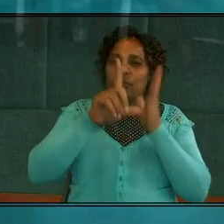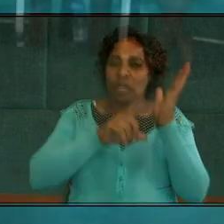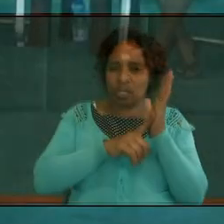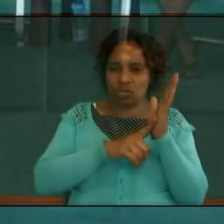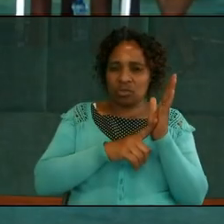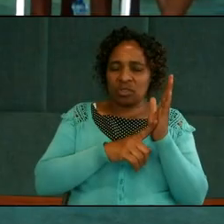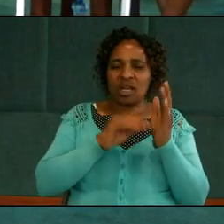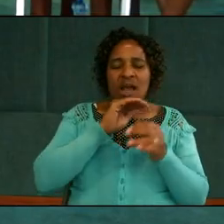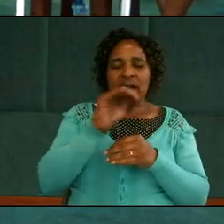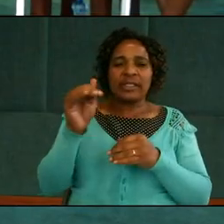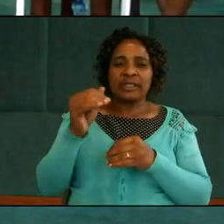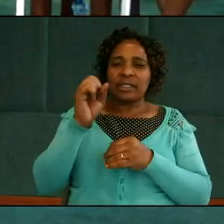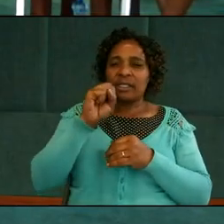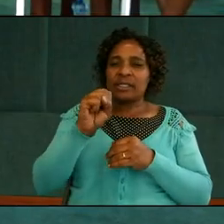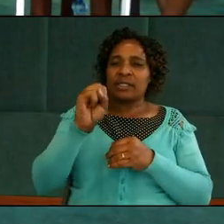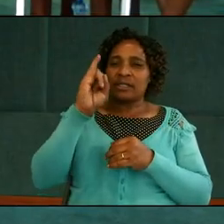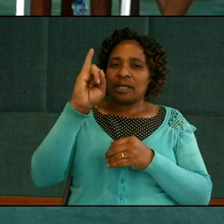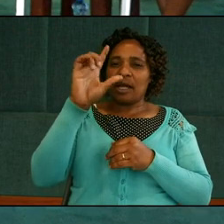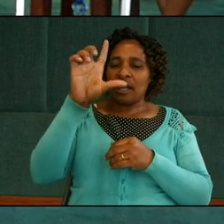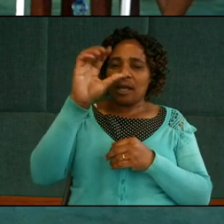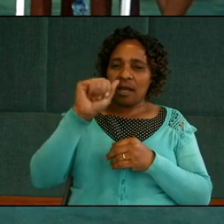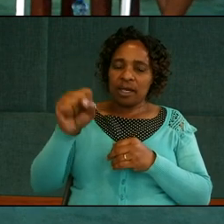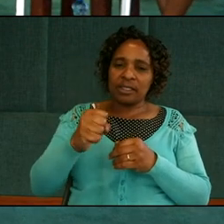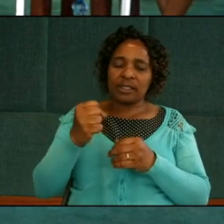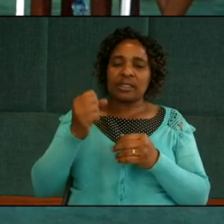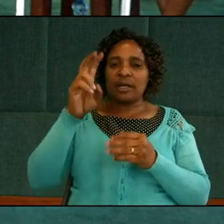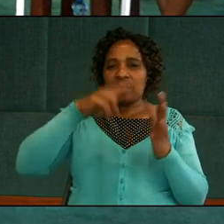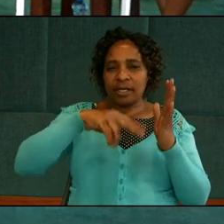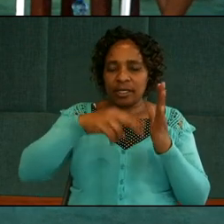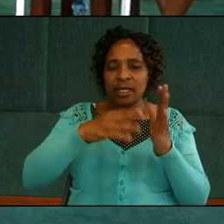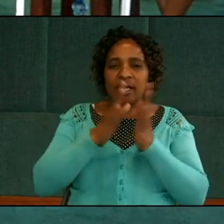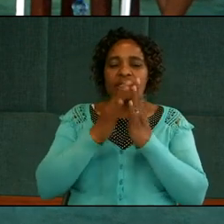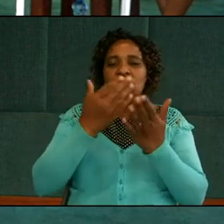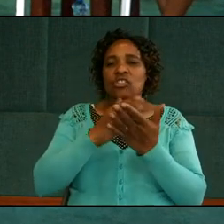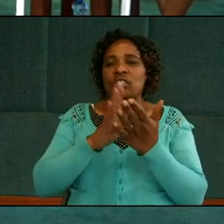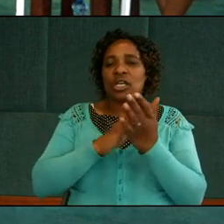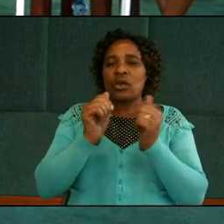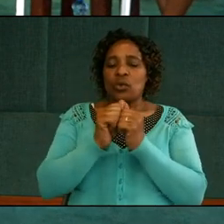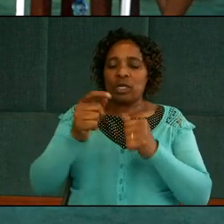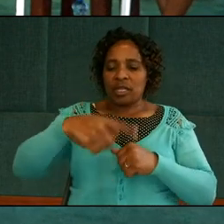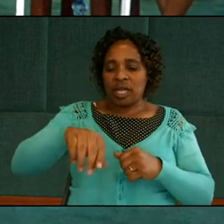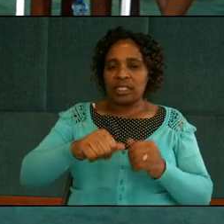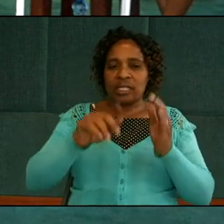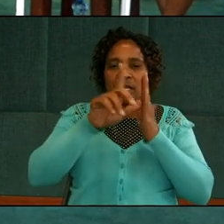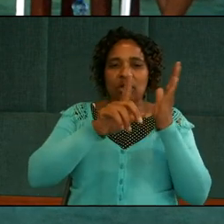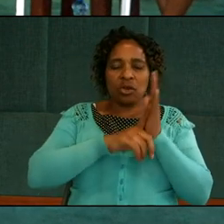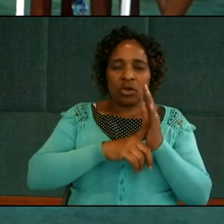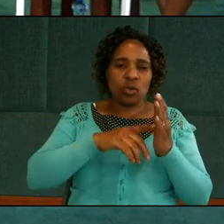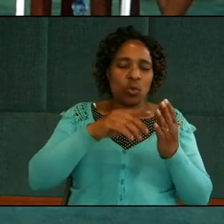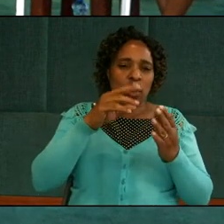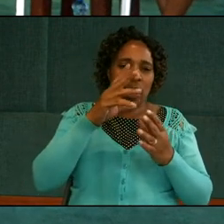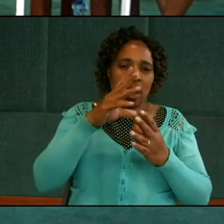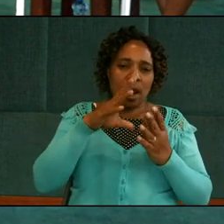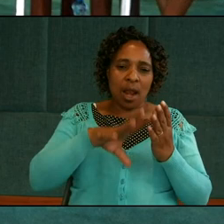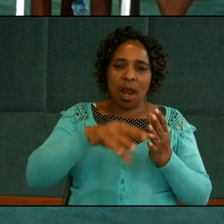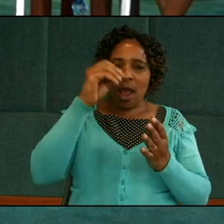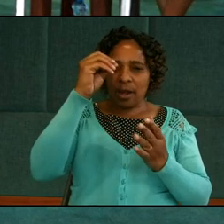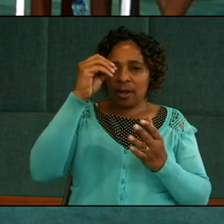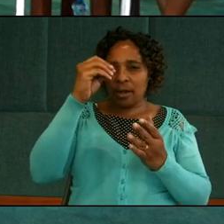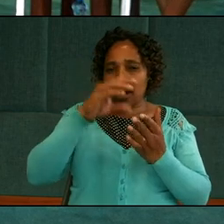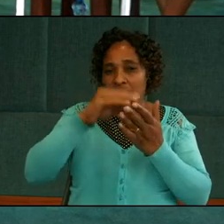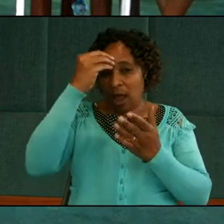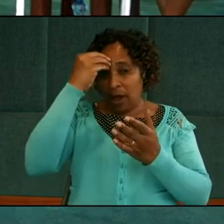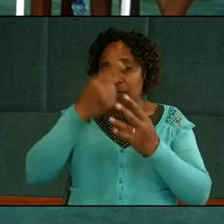So I can ask Silas, please read it to us and share with us some lessons you learned from the spirit of prophecy based on